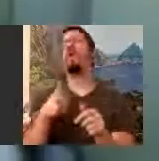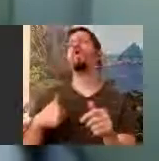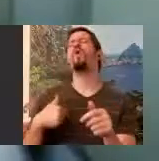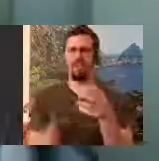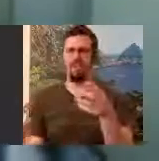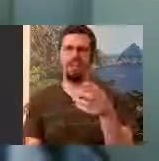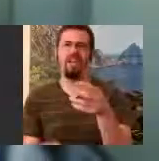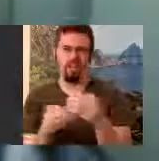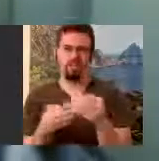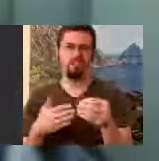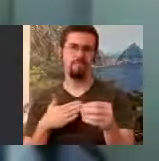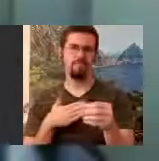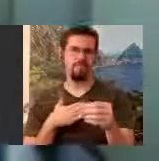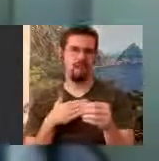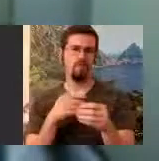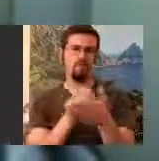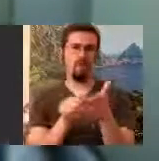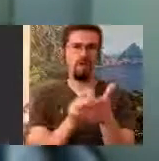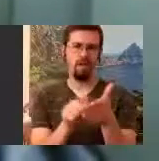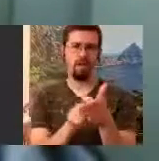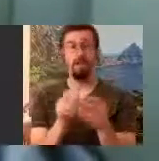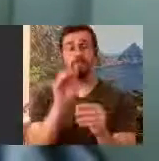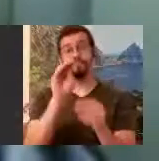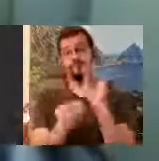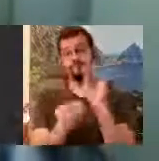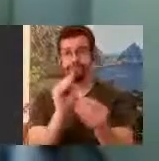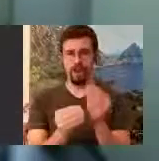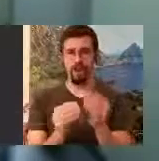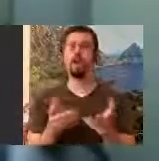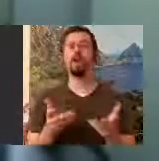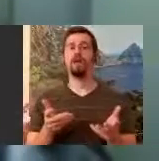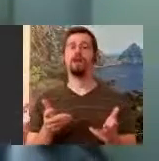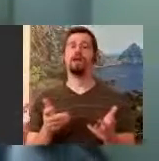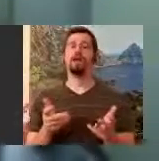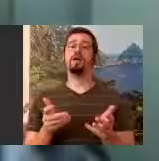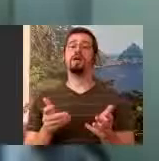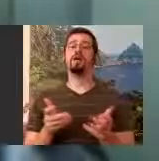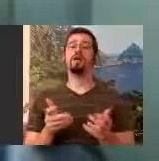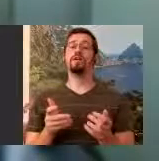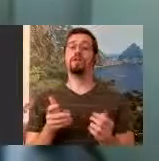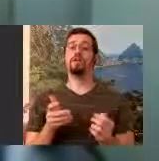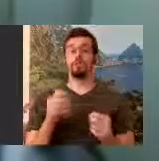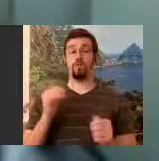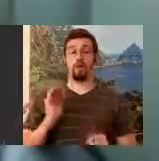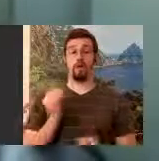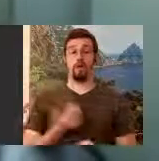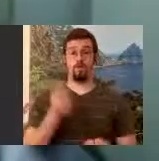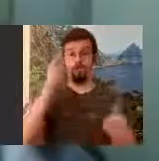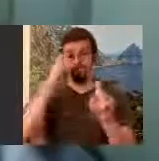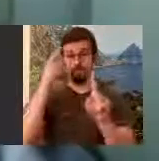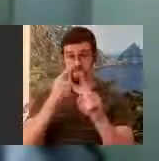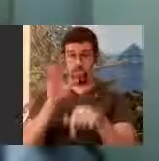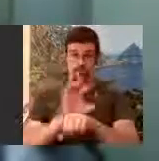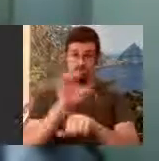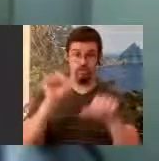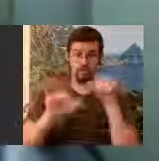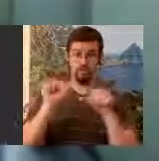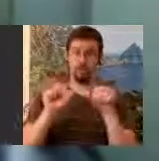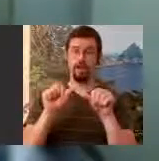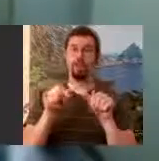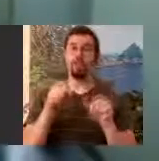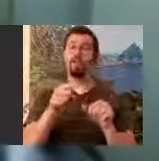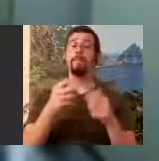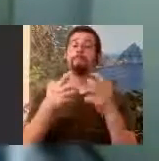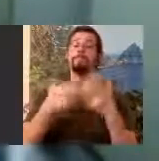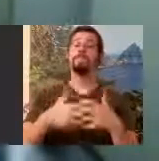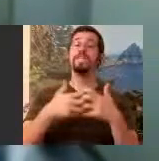own annotation, and so on. So our aim as computer scientists is to make the machine do